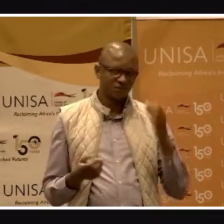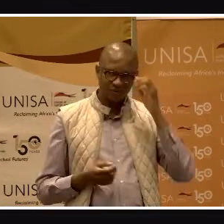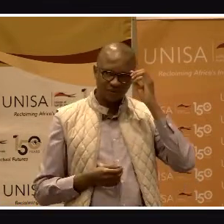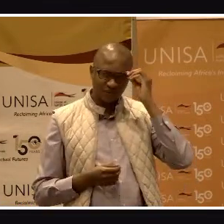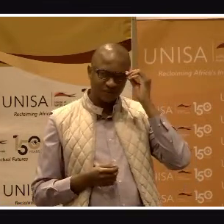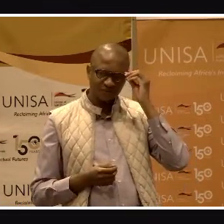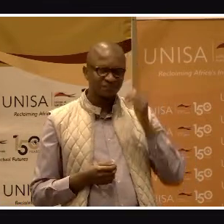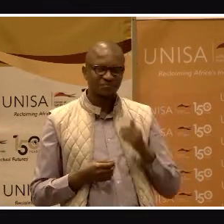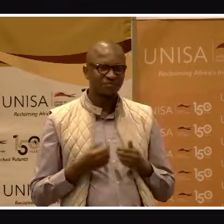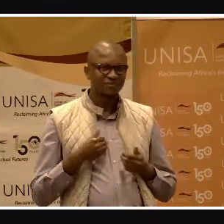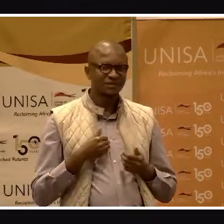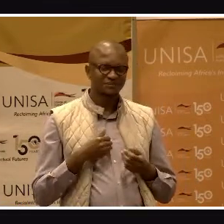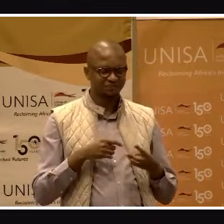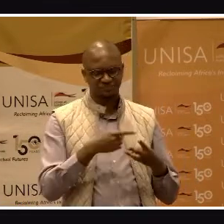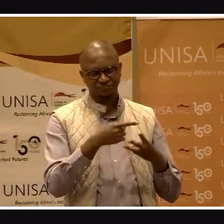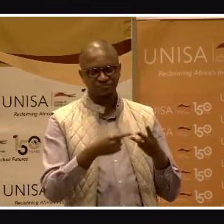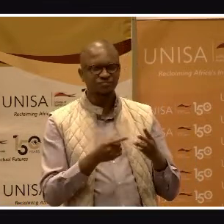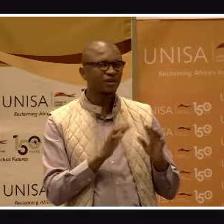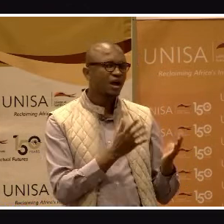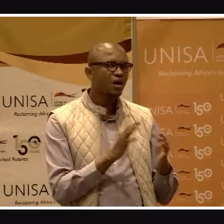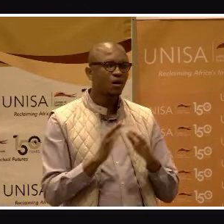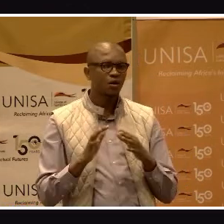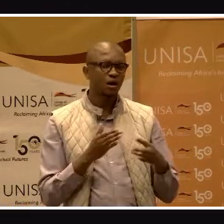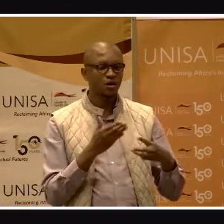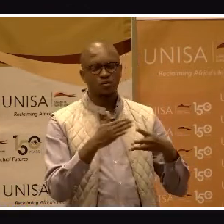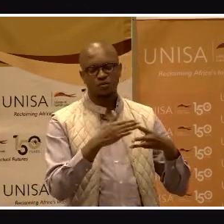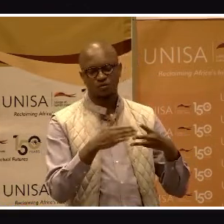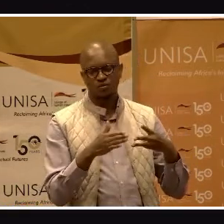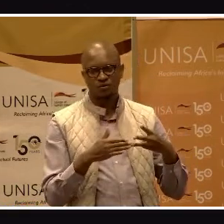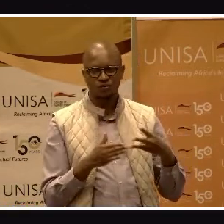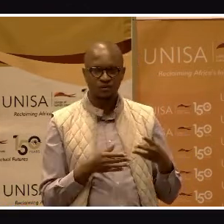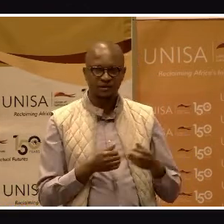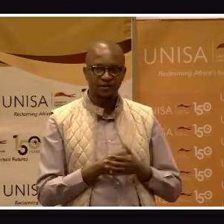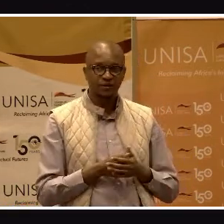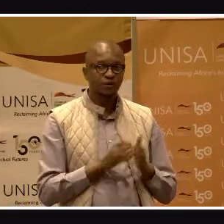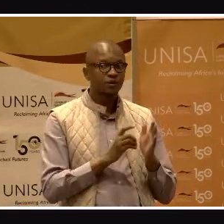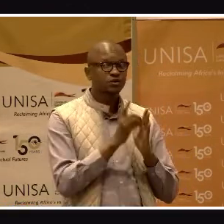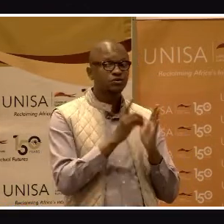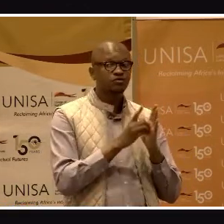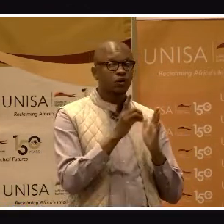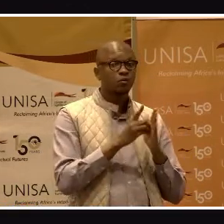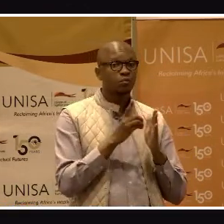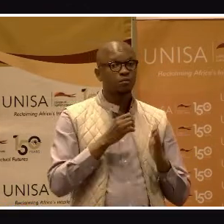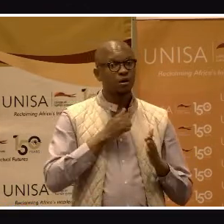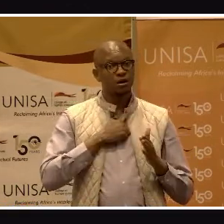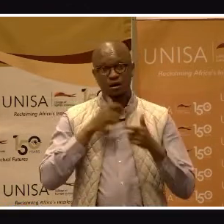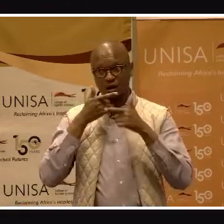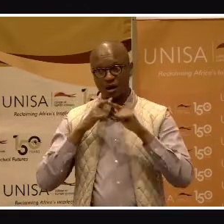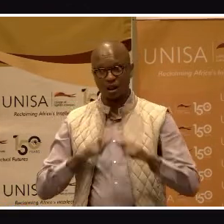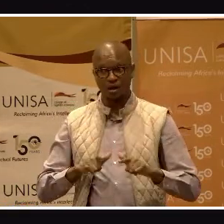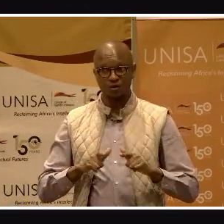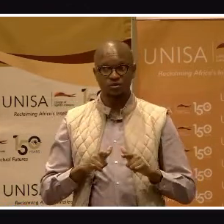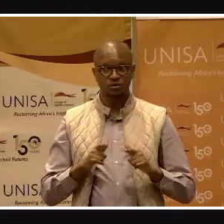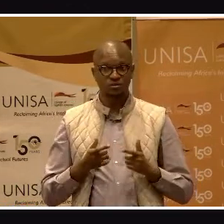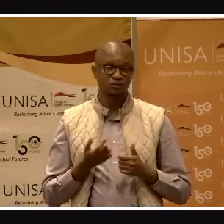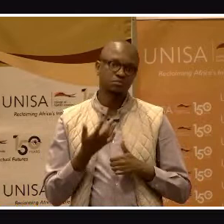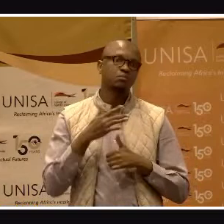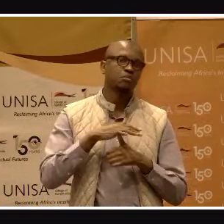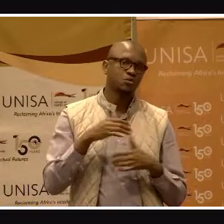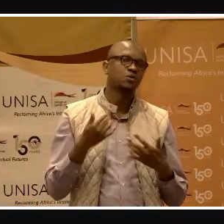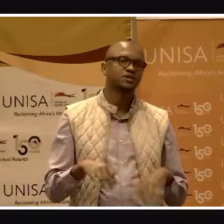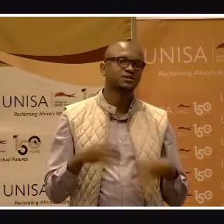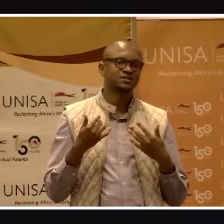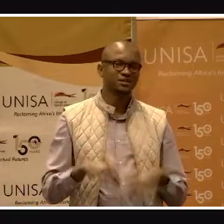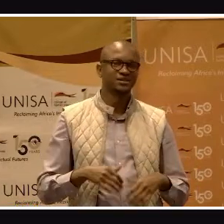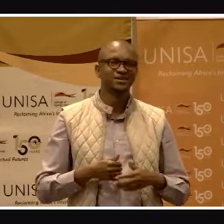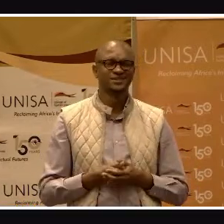our indigenous languages? Developing our indigenous languages spoken by a relatively small number of people is crucial, okay, in